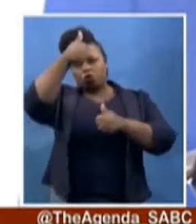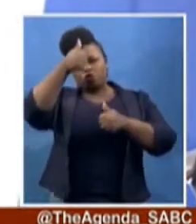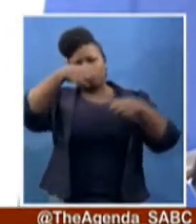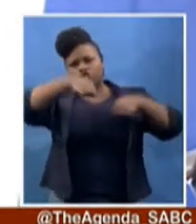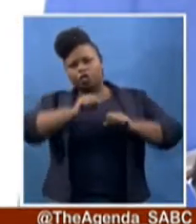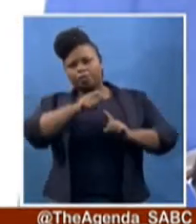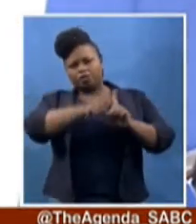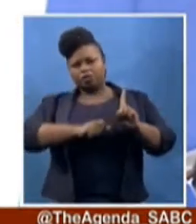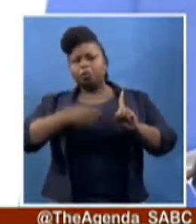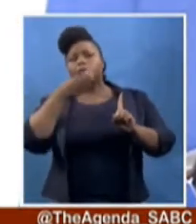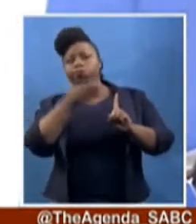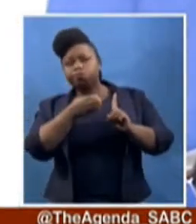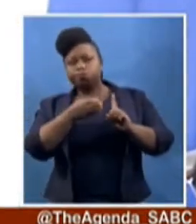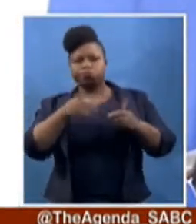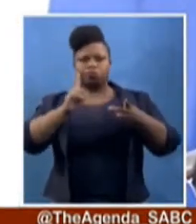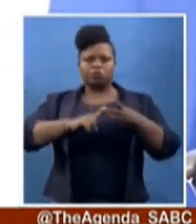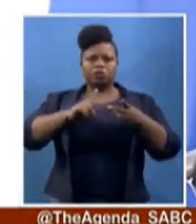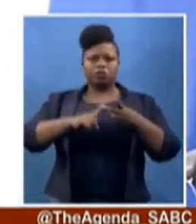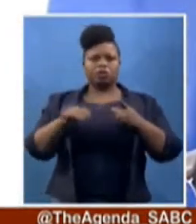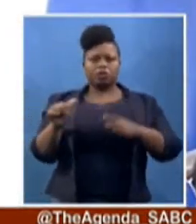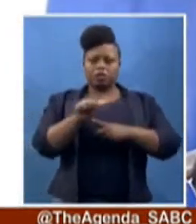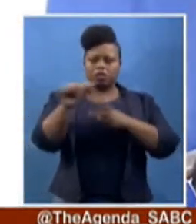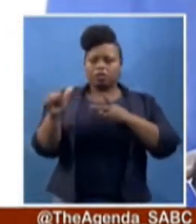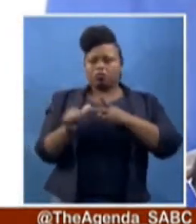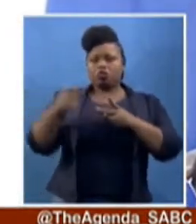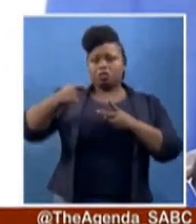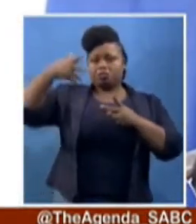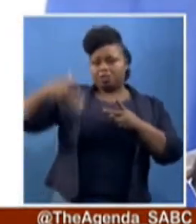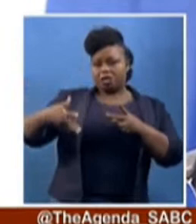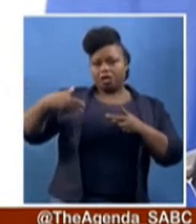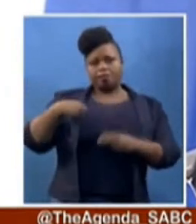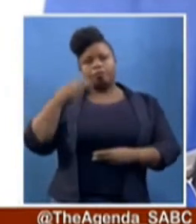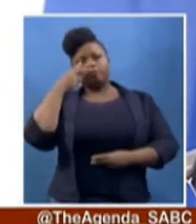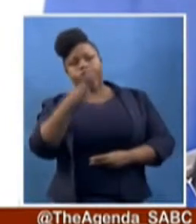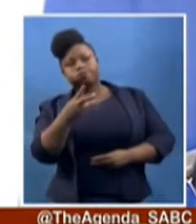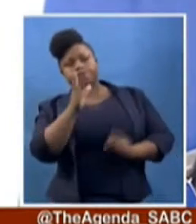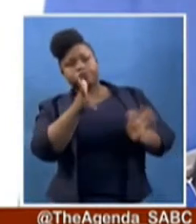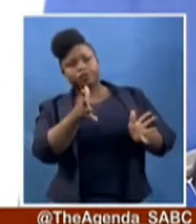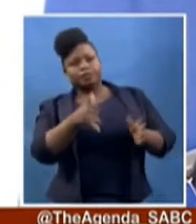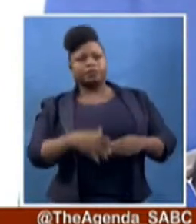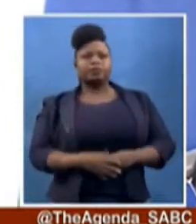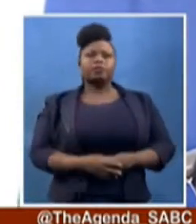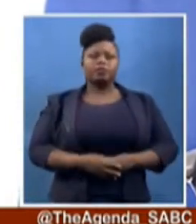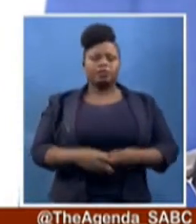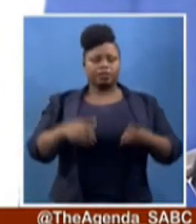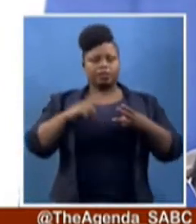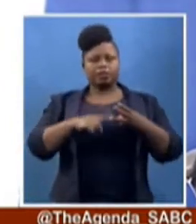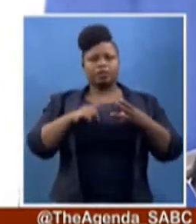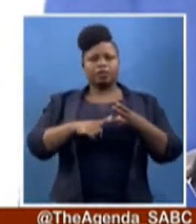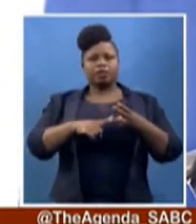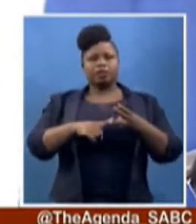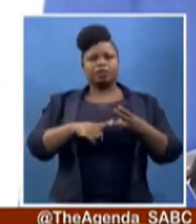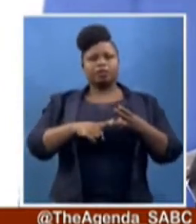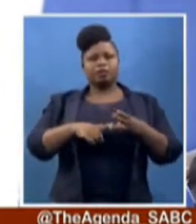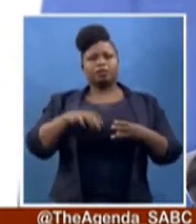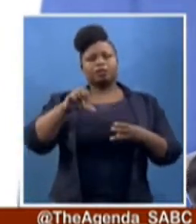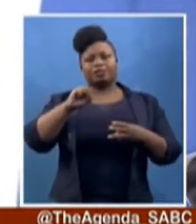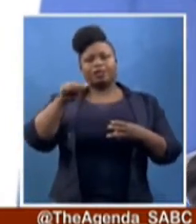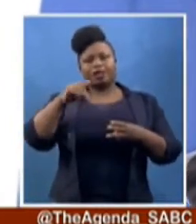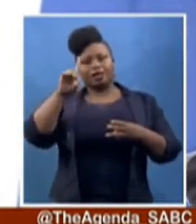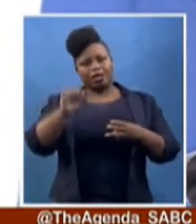deputy speaker o teng mona, mayors that are here, leadership of government,